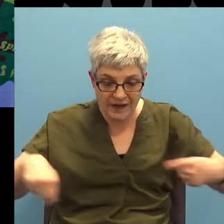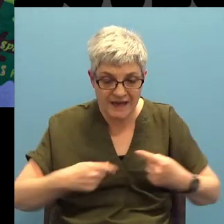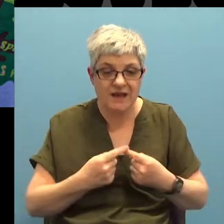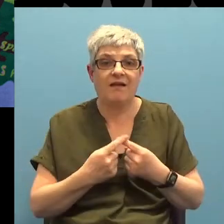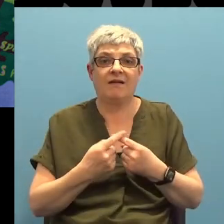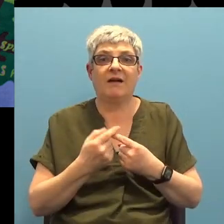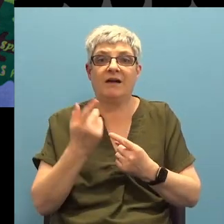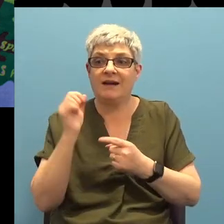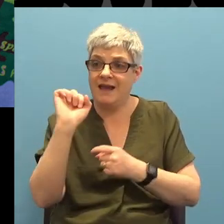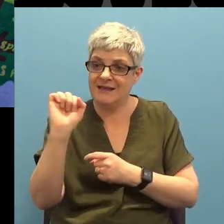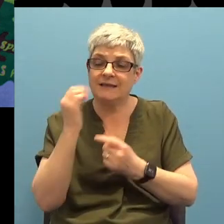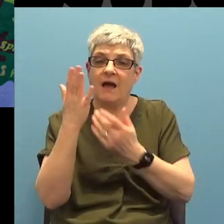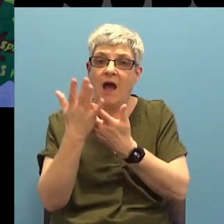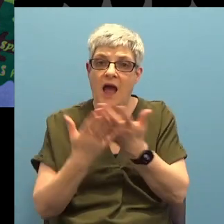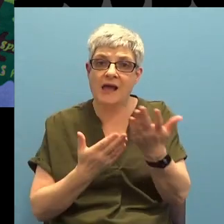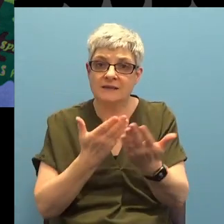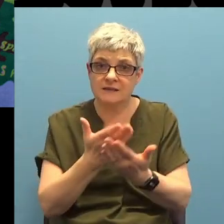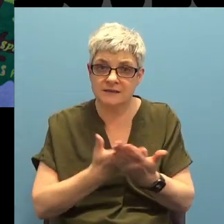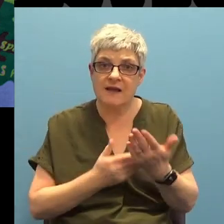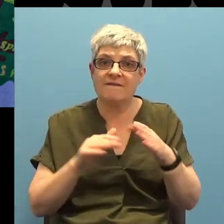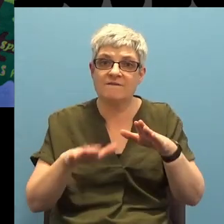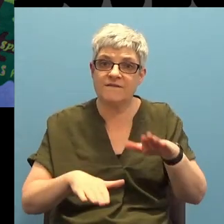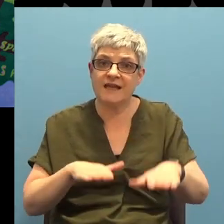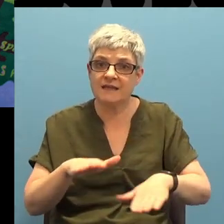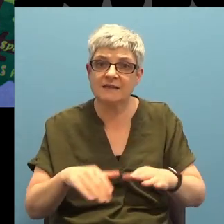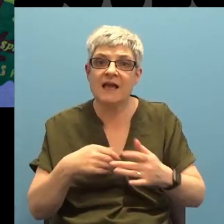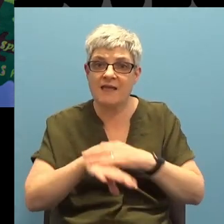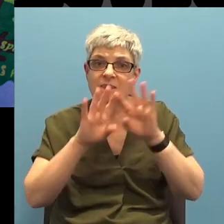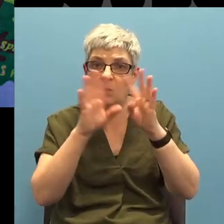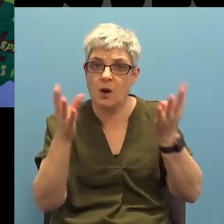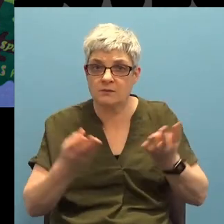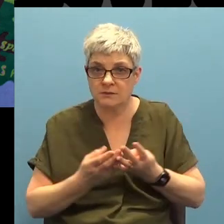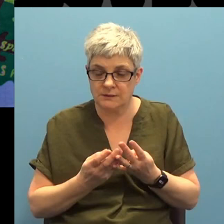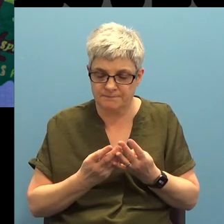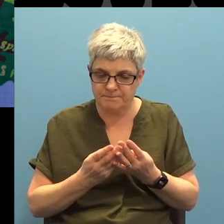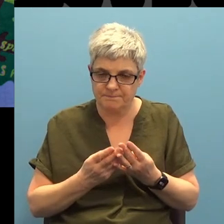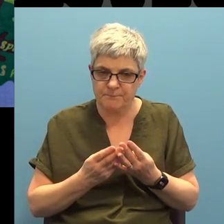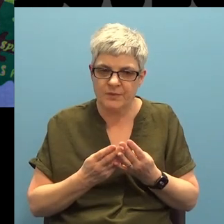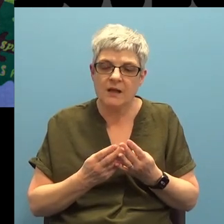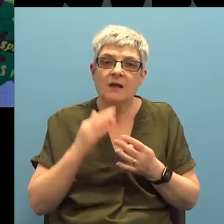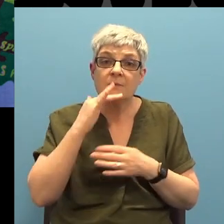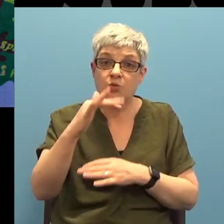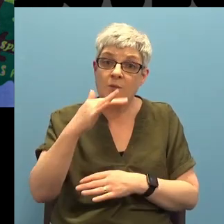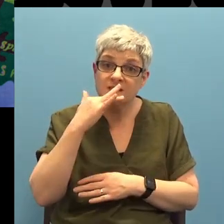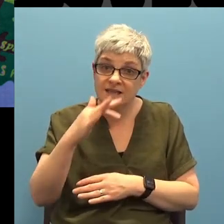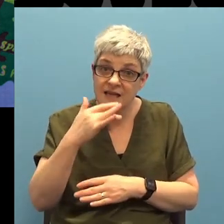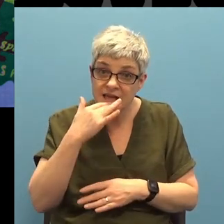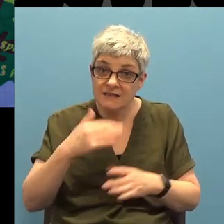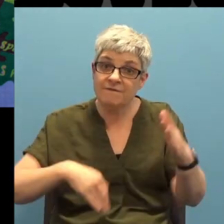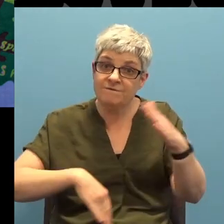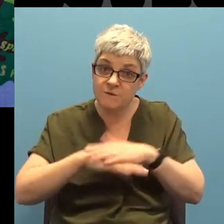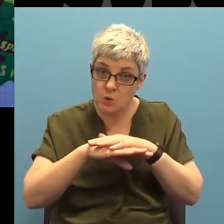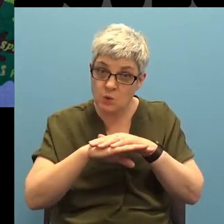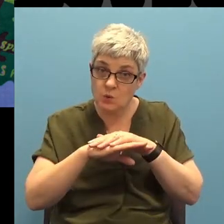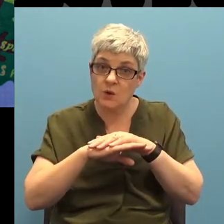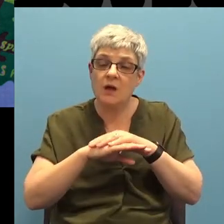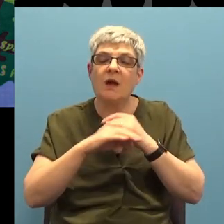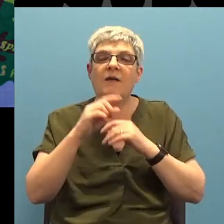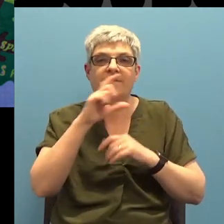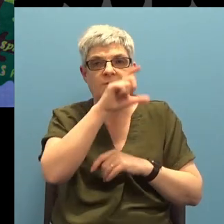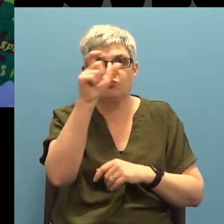his feet in the world. This prophecy and its fulfillment is fulfilled in Christ's coming, and it